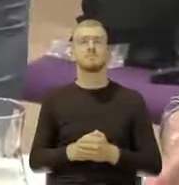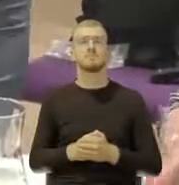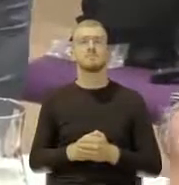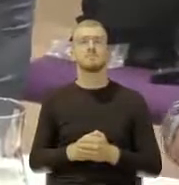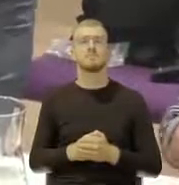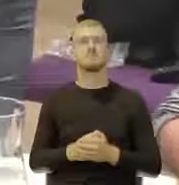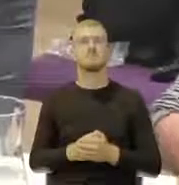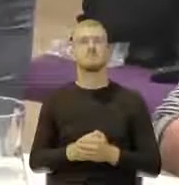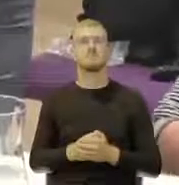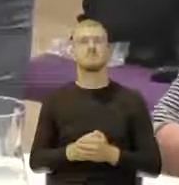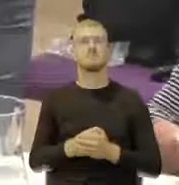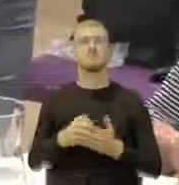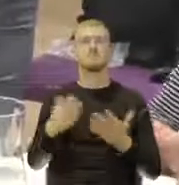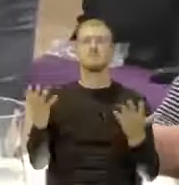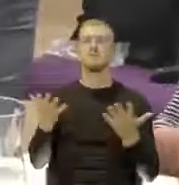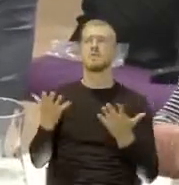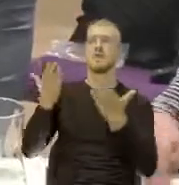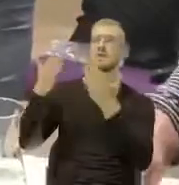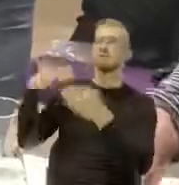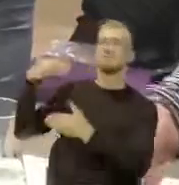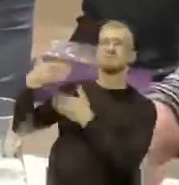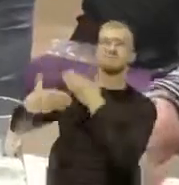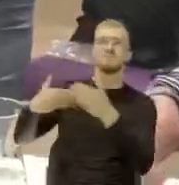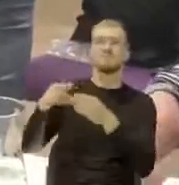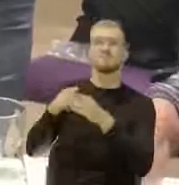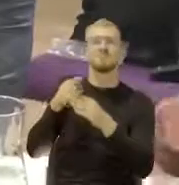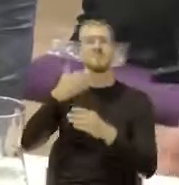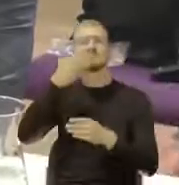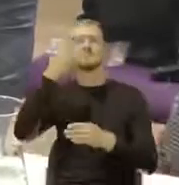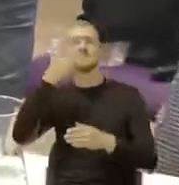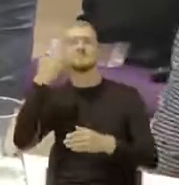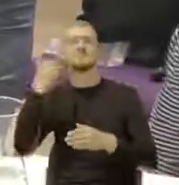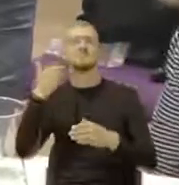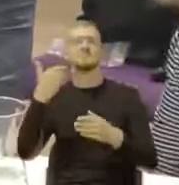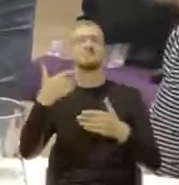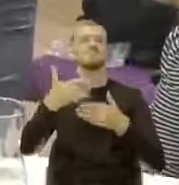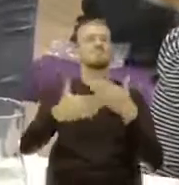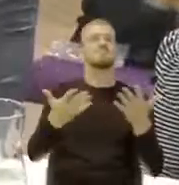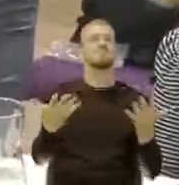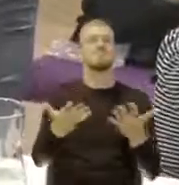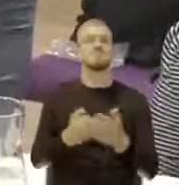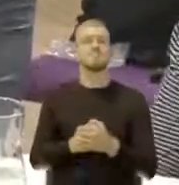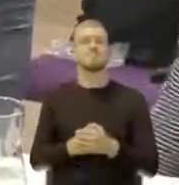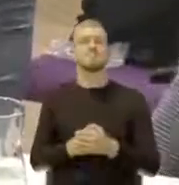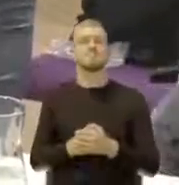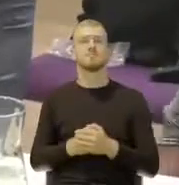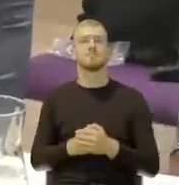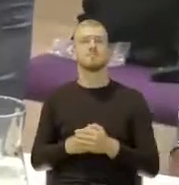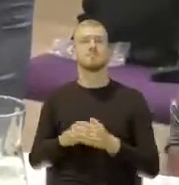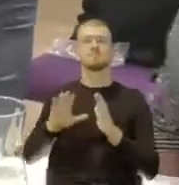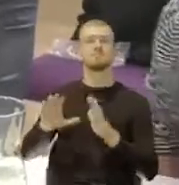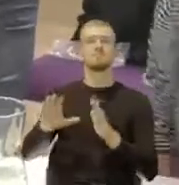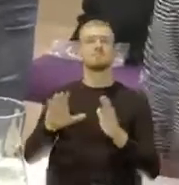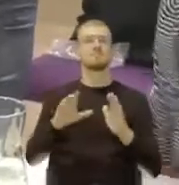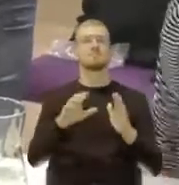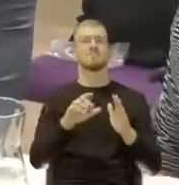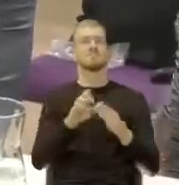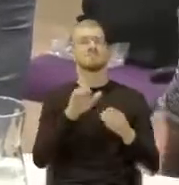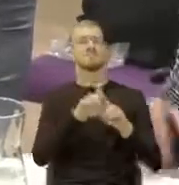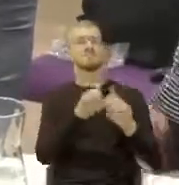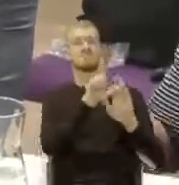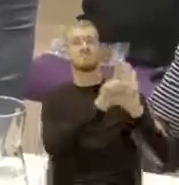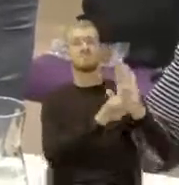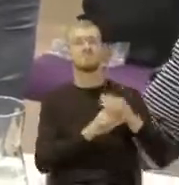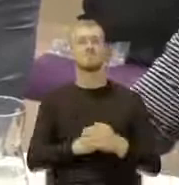This means protecting the rights of future generations by planning for the places of tomorrow through bold and imaginations